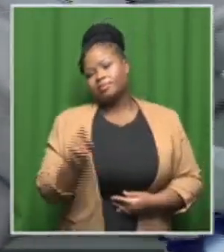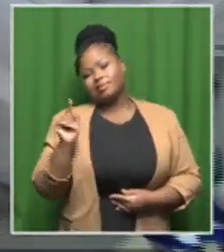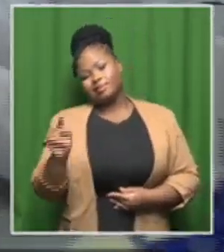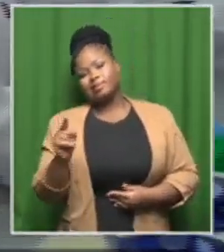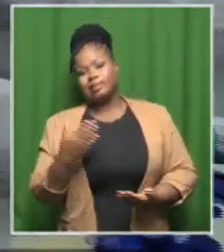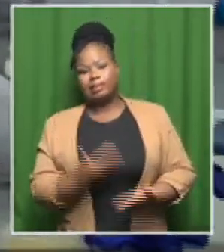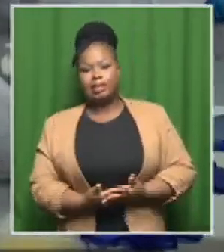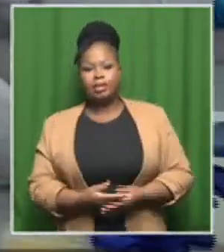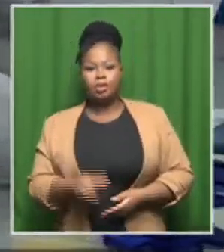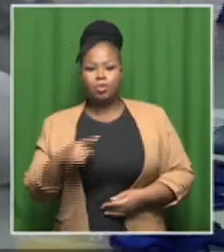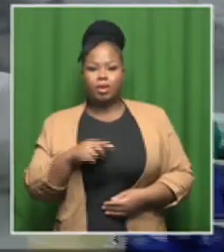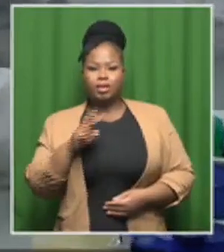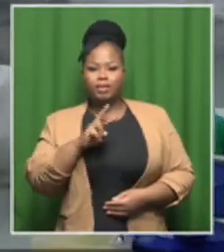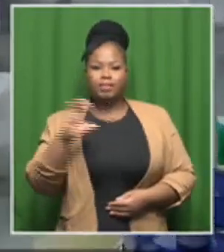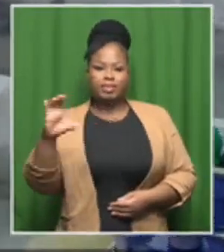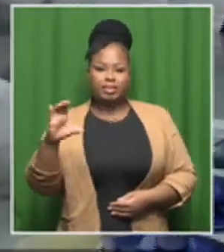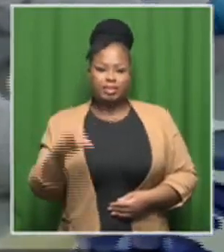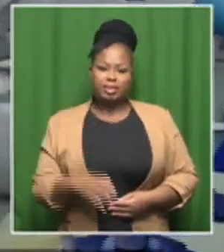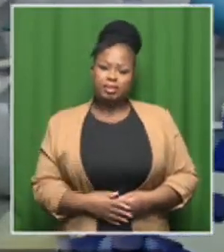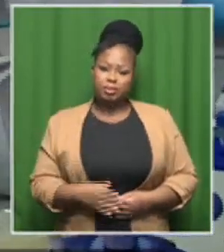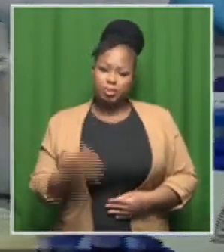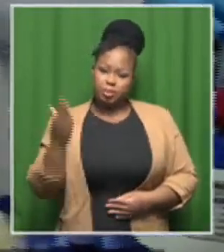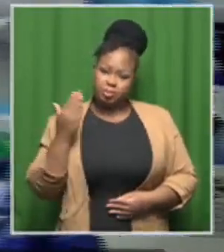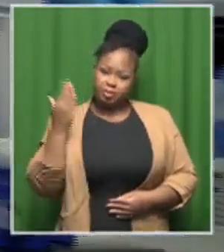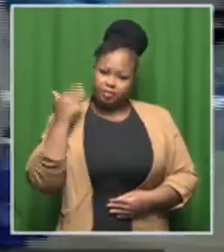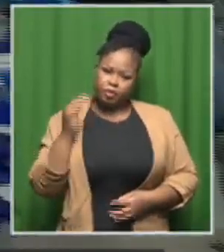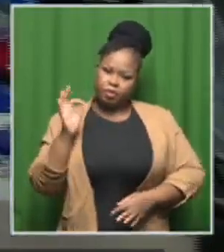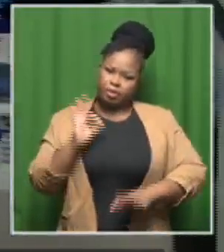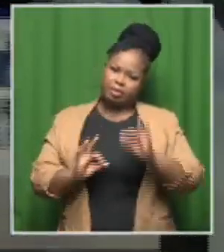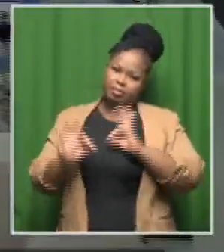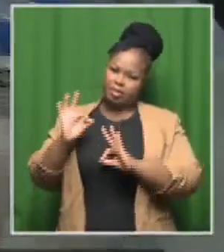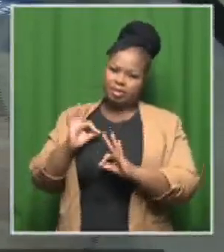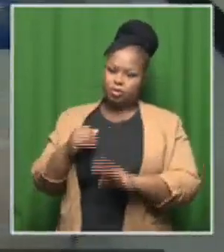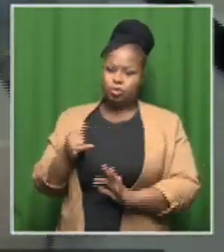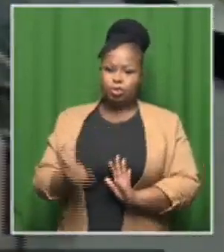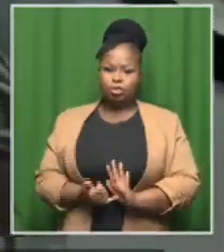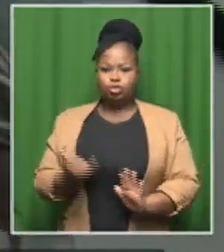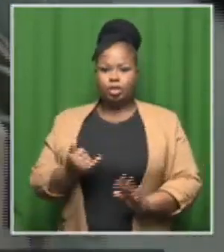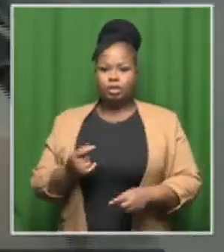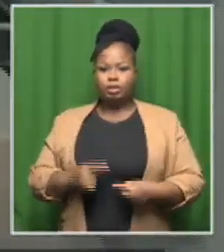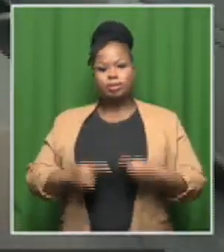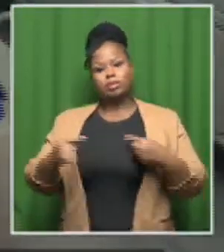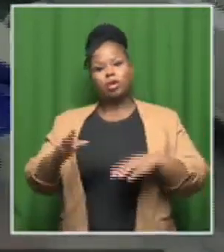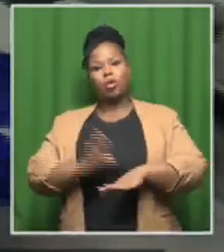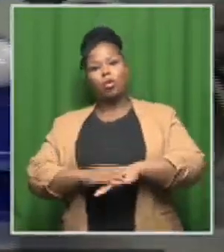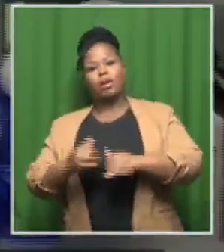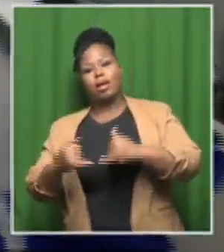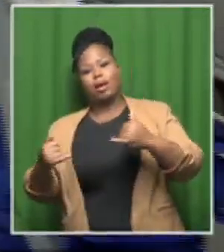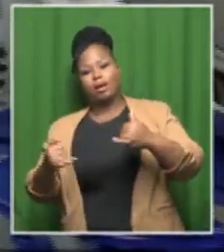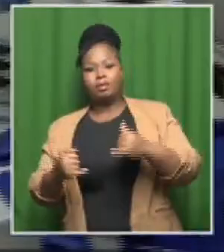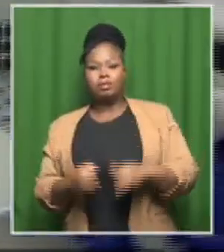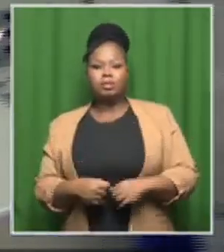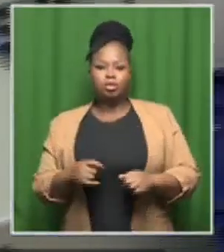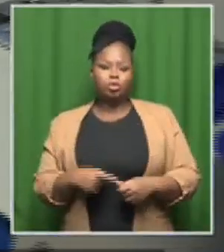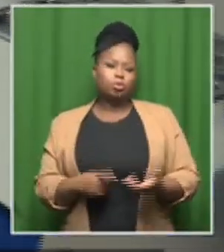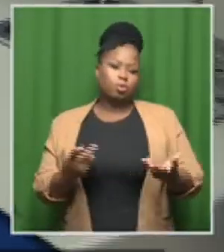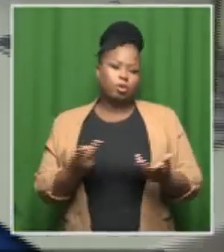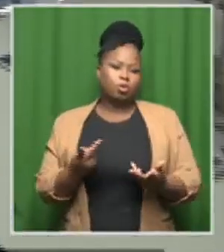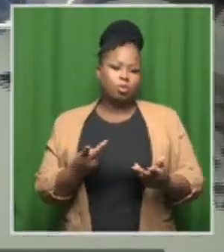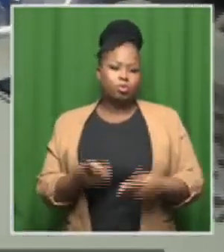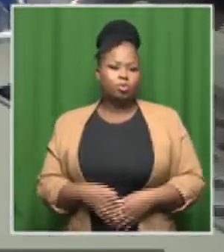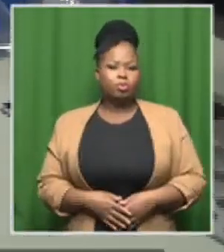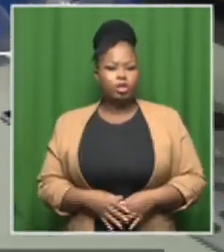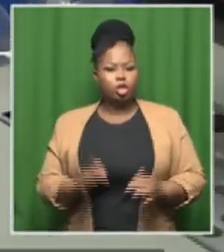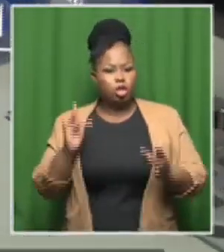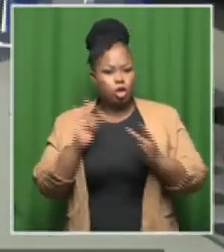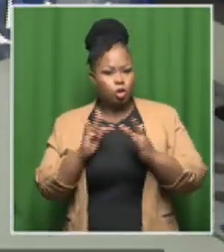the Vice Chancellor told us right at the start, you know, it's not just distance learning anymore, it's online learning and it's